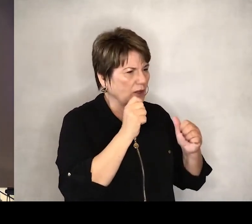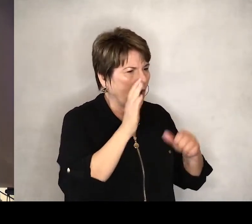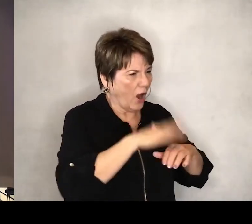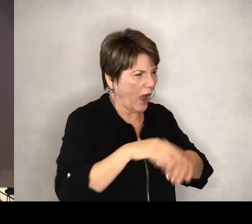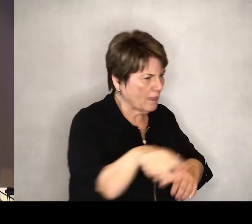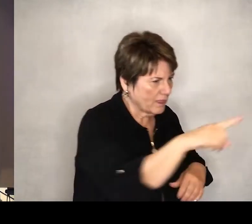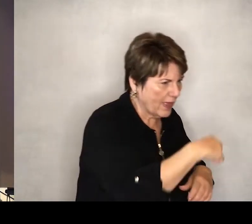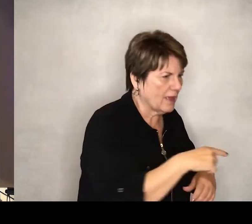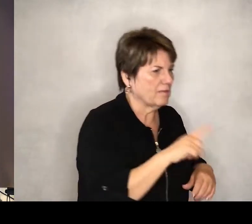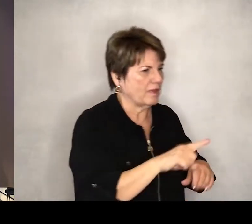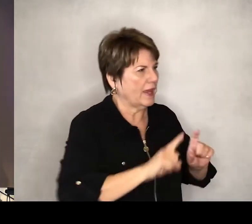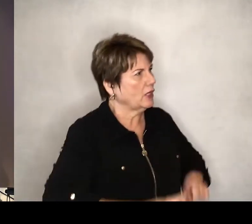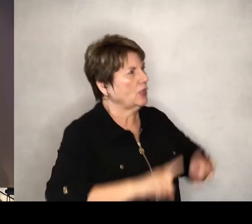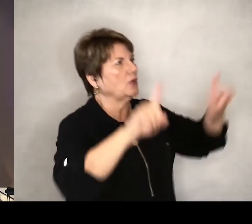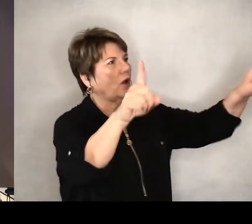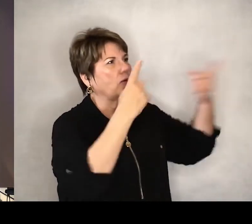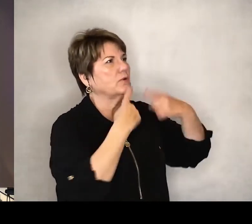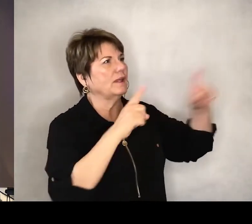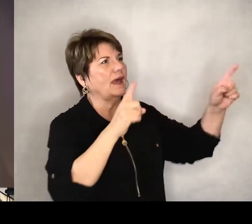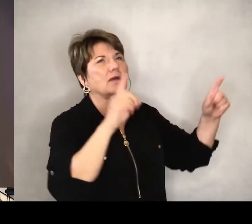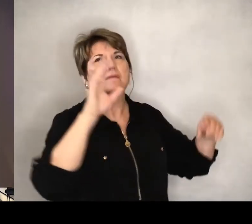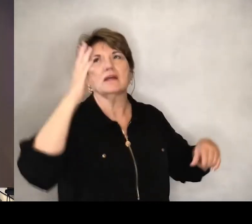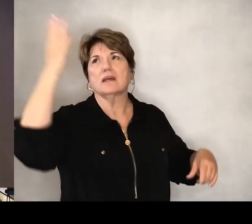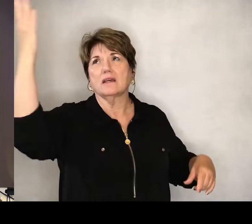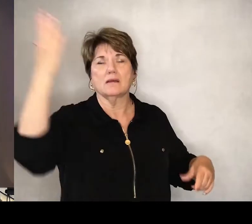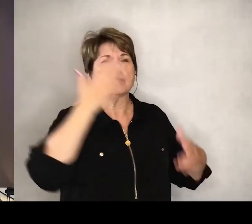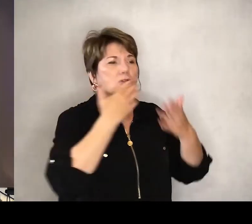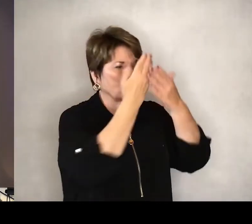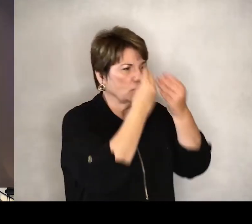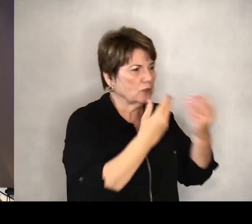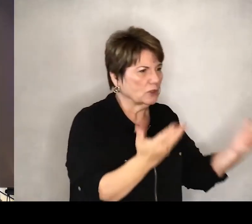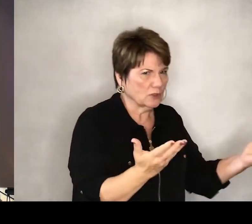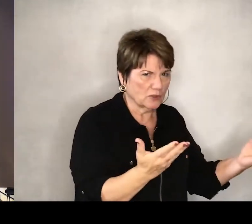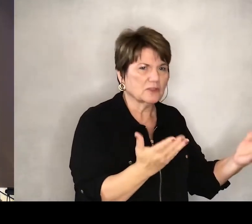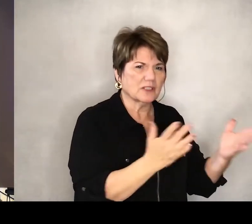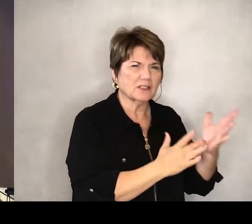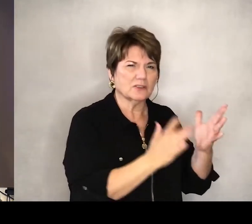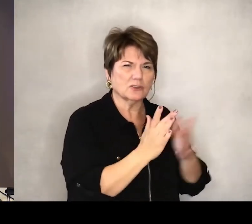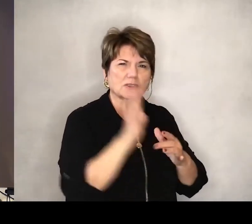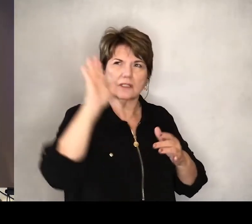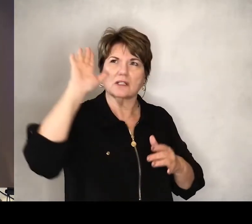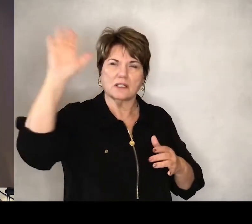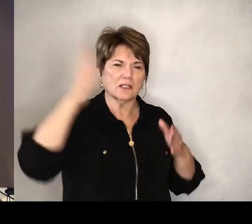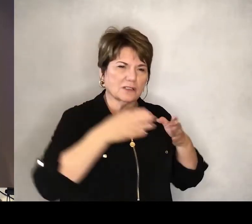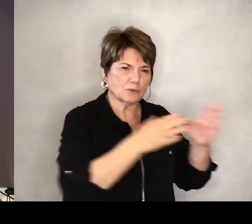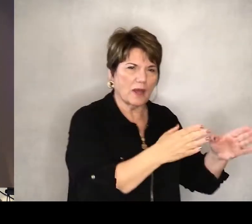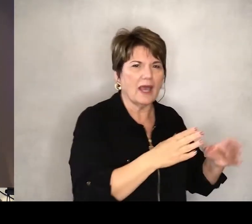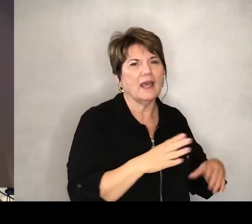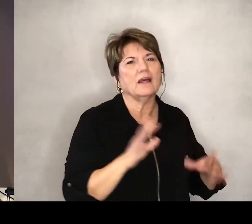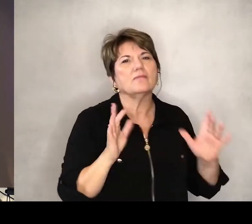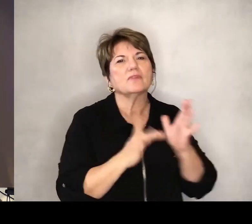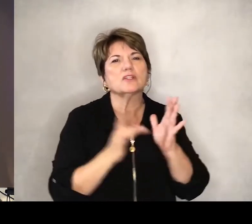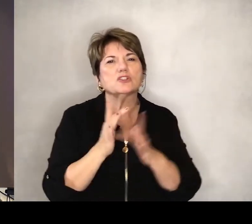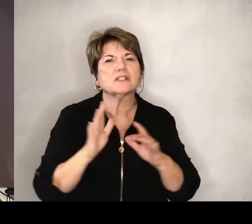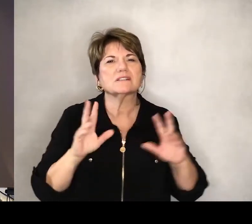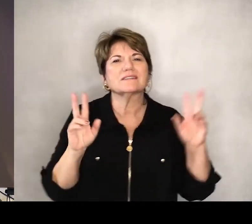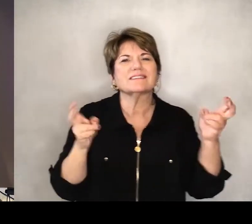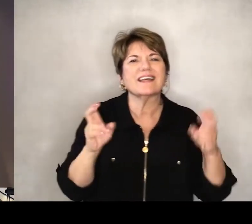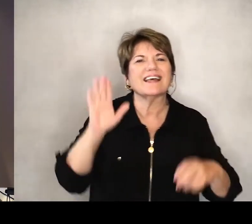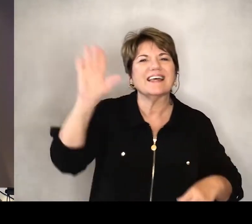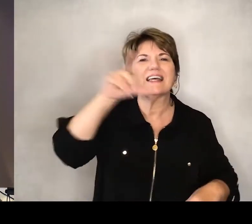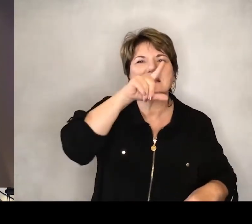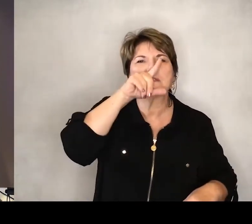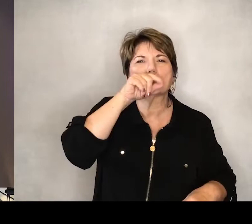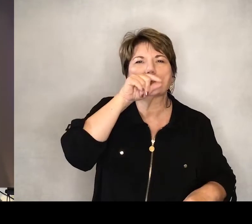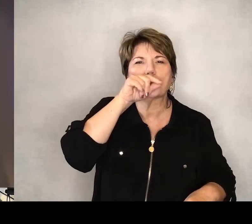they can go and proclaim the good news to the world. This is the vehicle that he has chosen. This is his Twitter, right? This is Twitter.